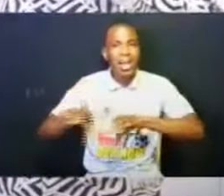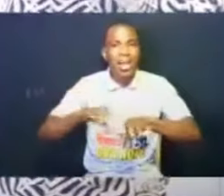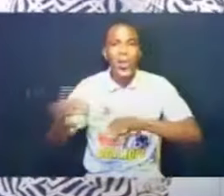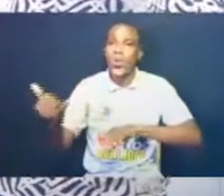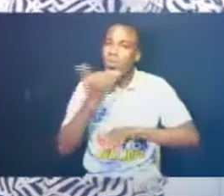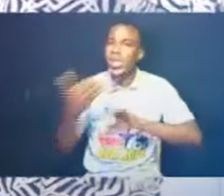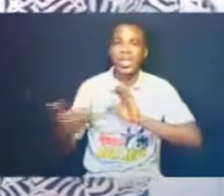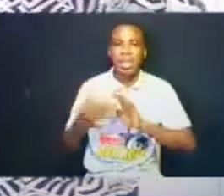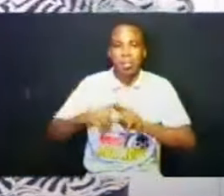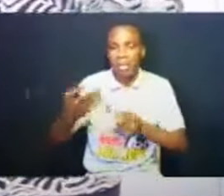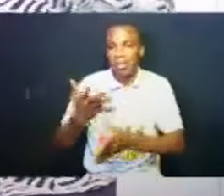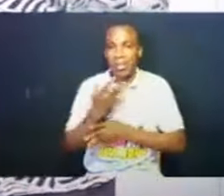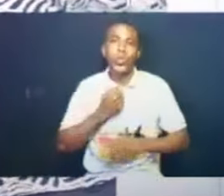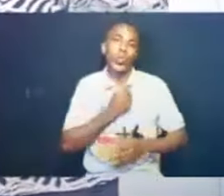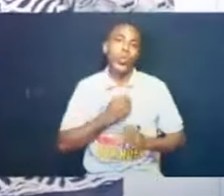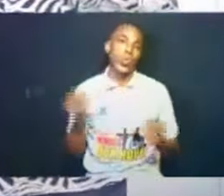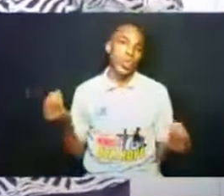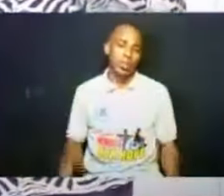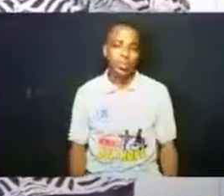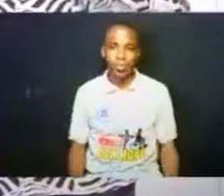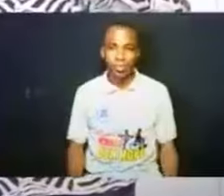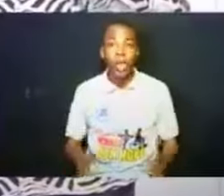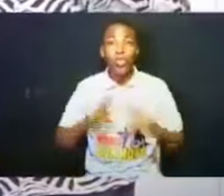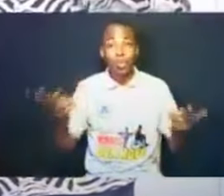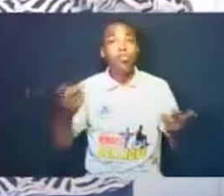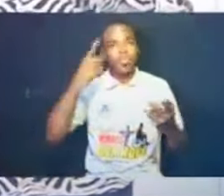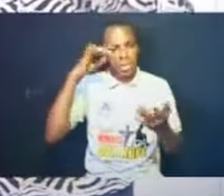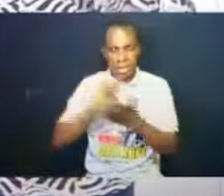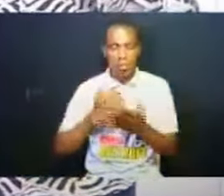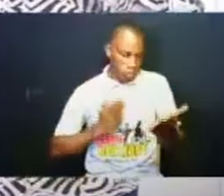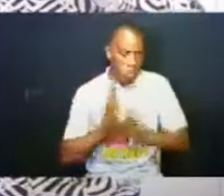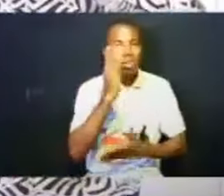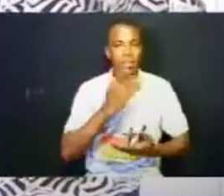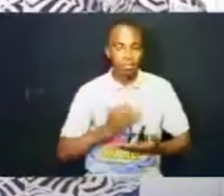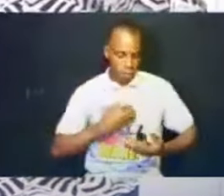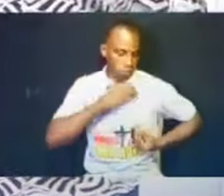they say that this is righteous anger.